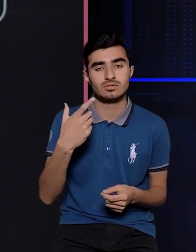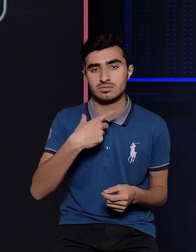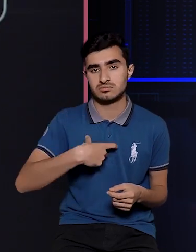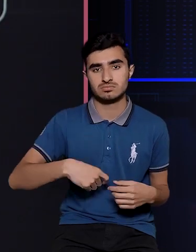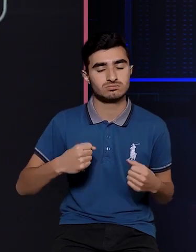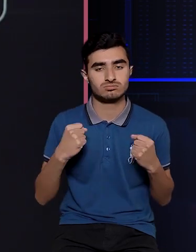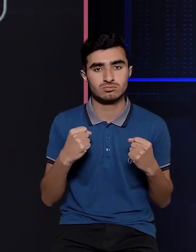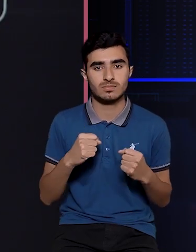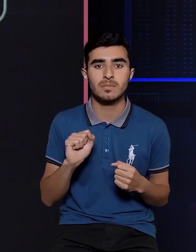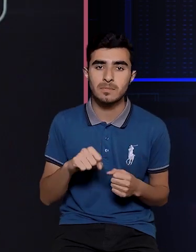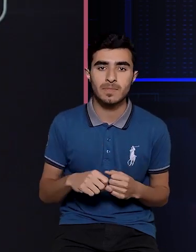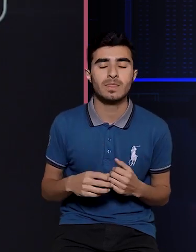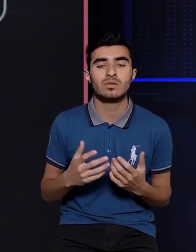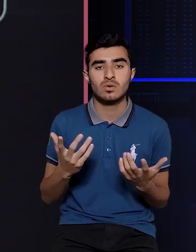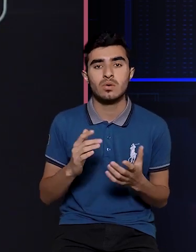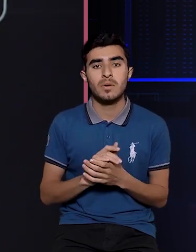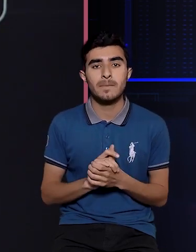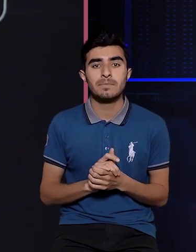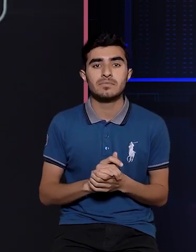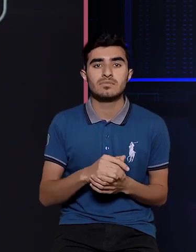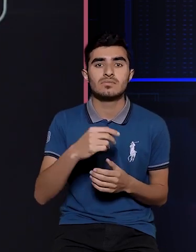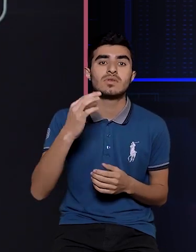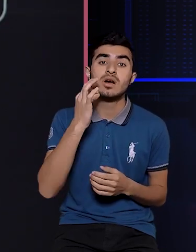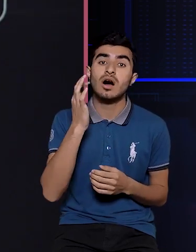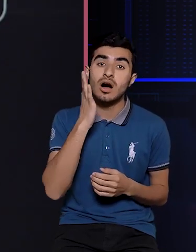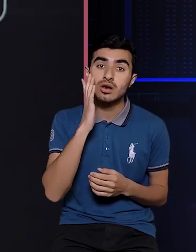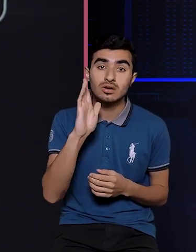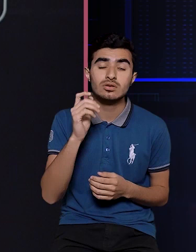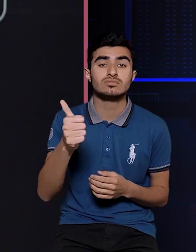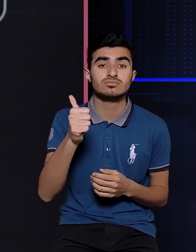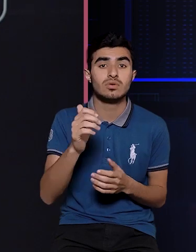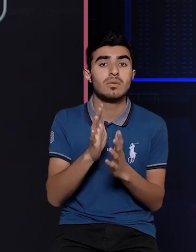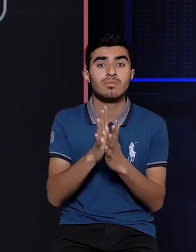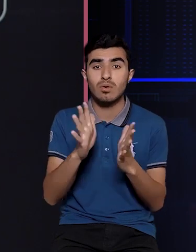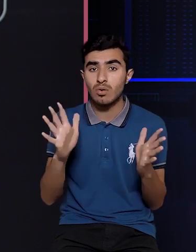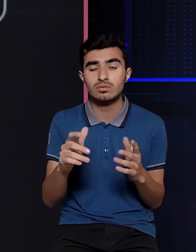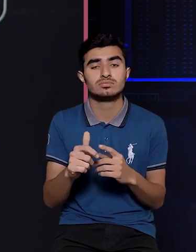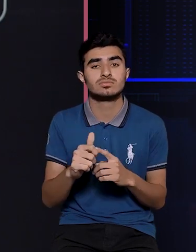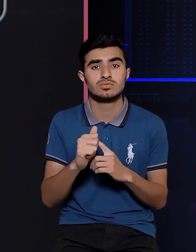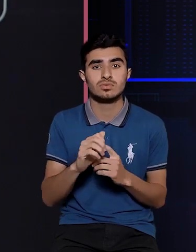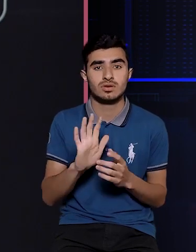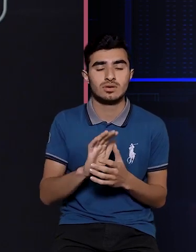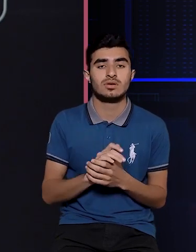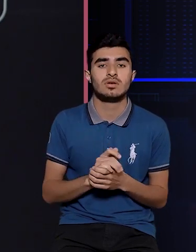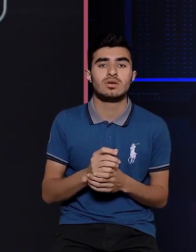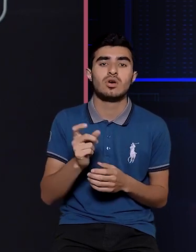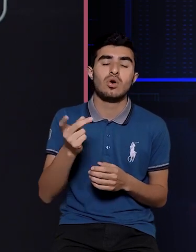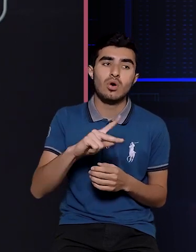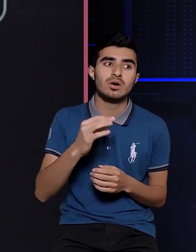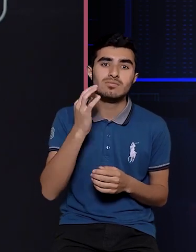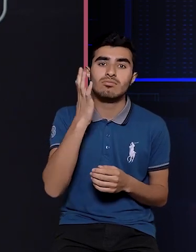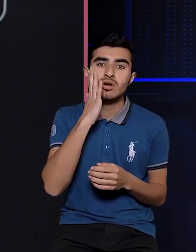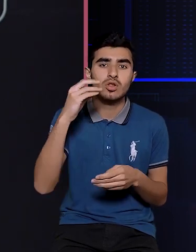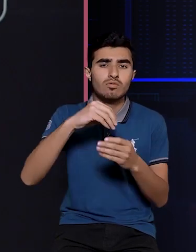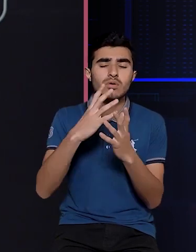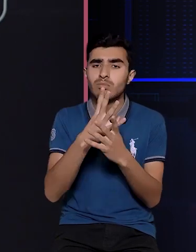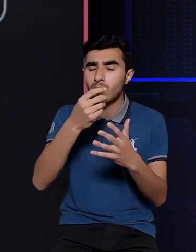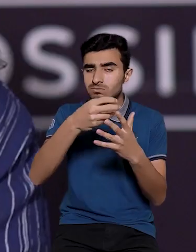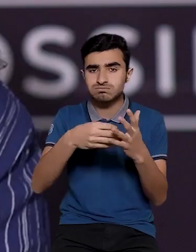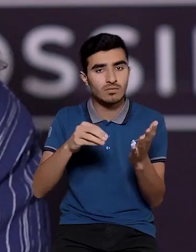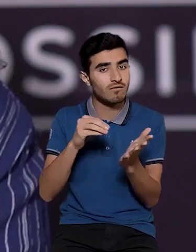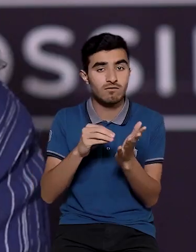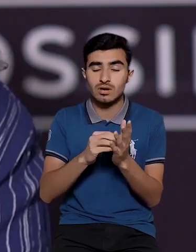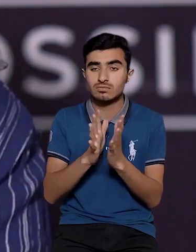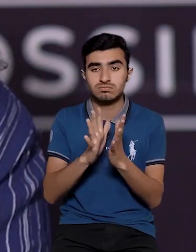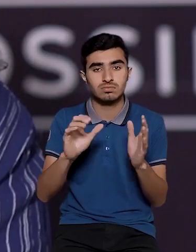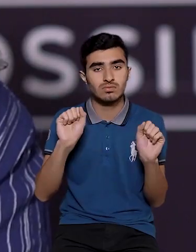flu or a cough or a cold in 5 years because she had been having a teaspoon of honey as soon as she woke up in the morning.